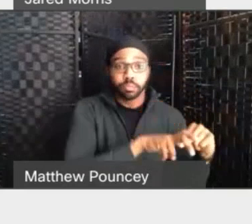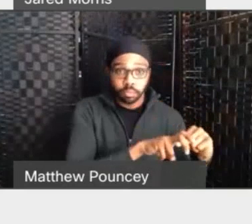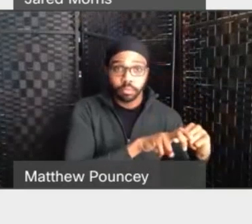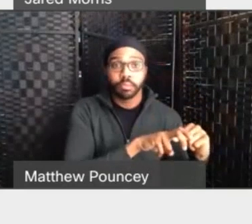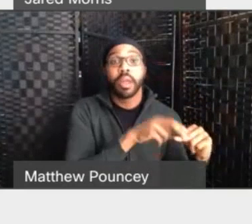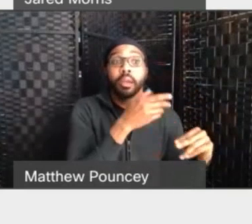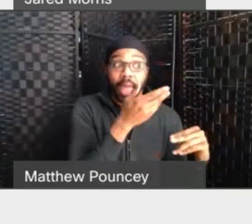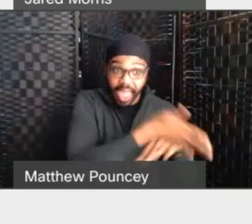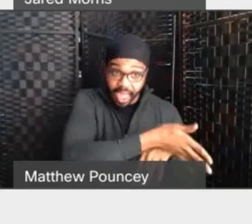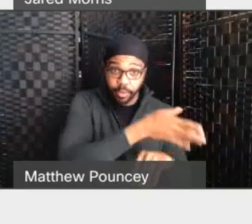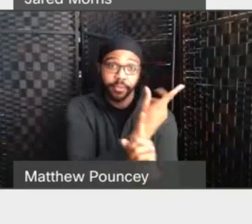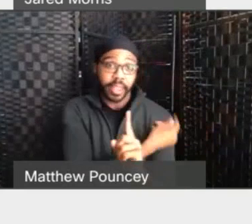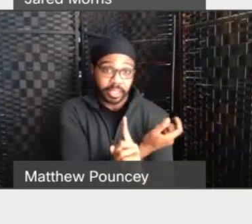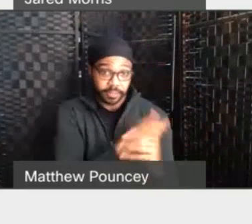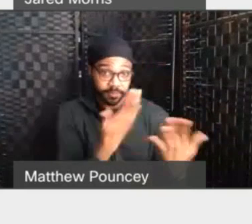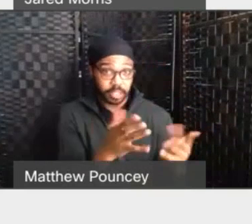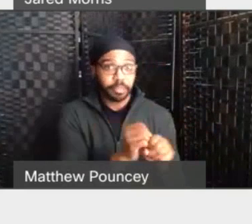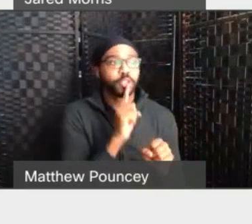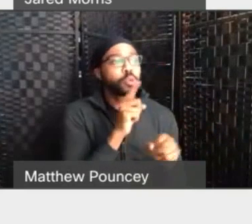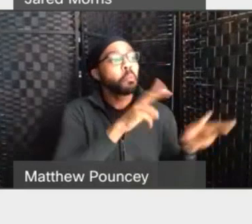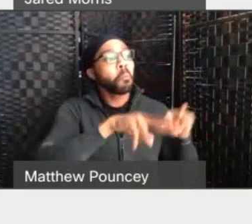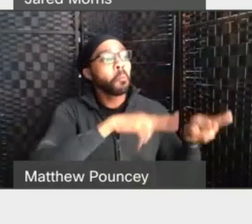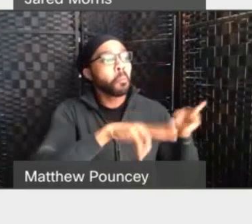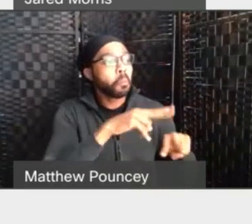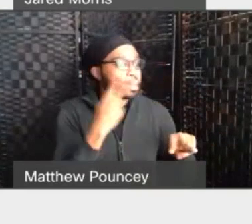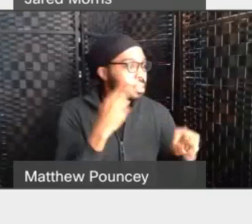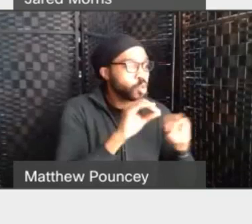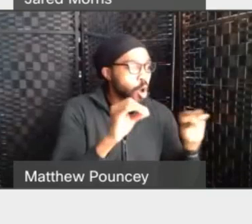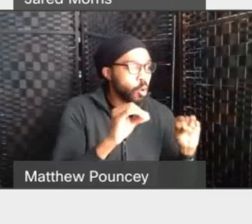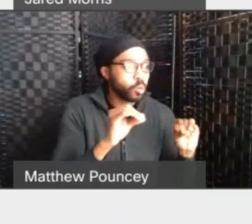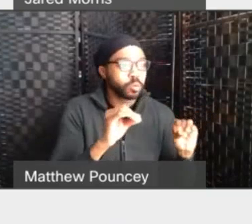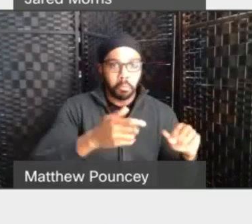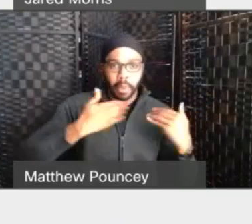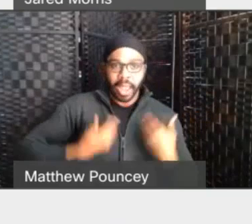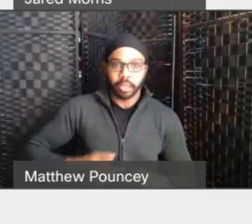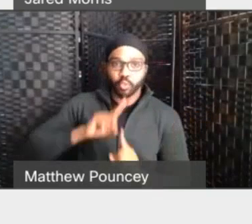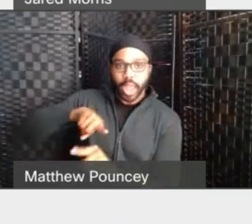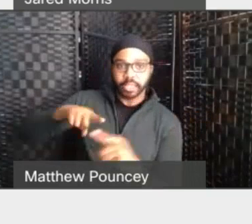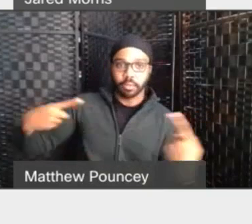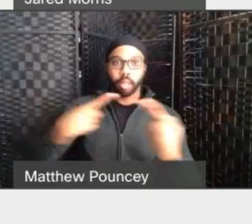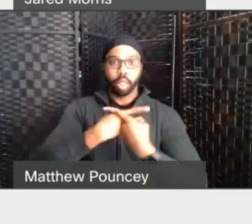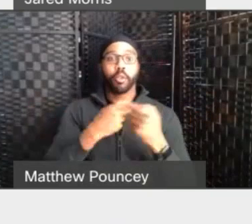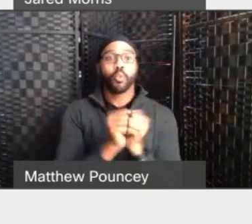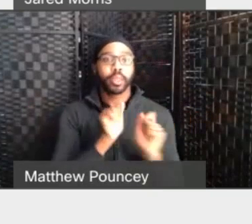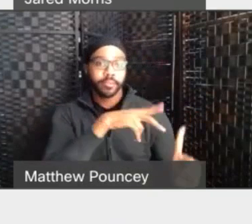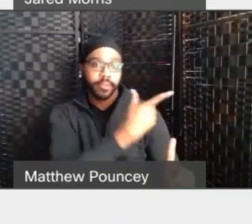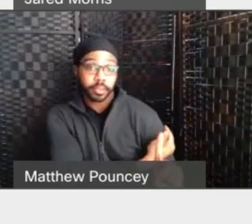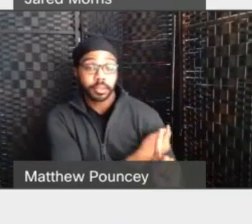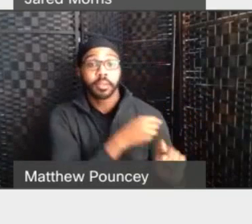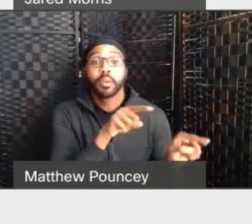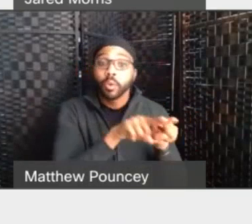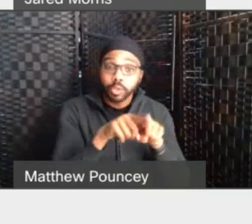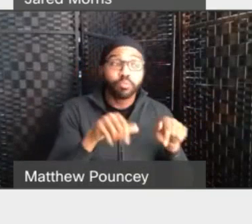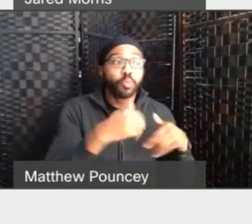to sit after the vaccine so that they could be observed to make sure there were no adverse reactions to it, and then